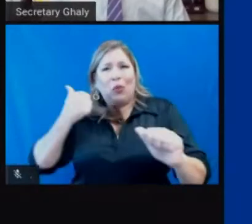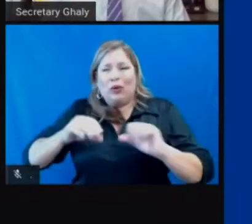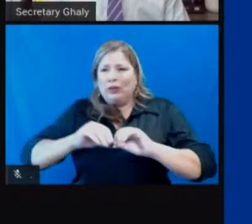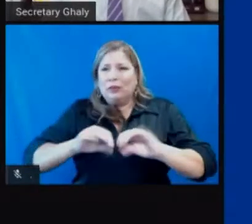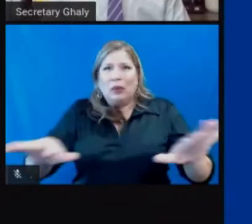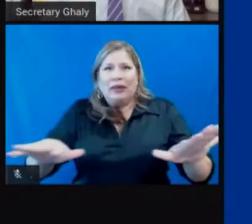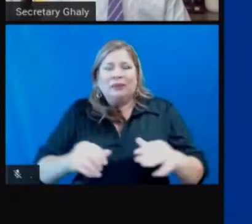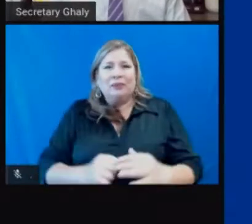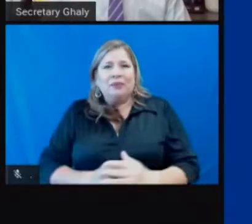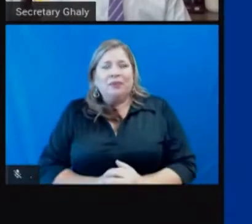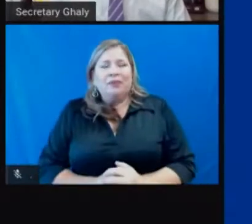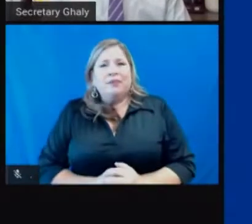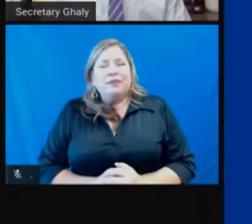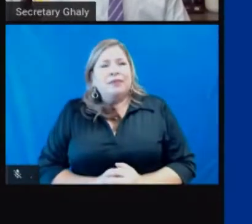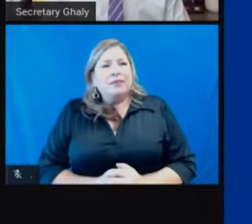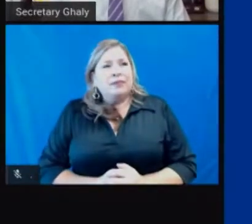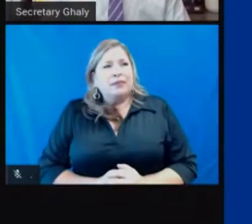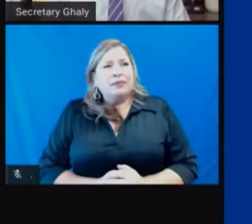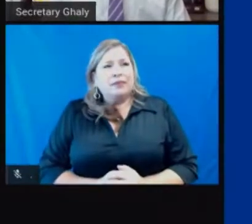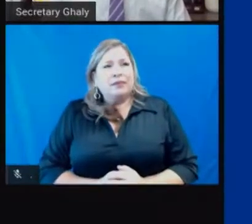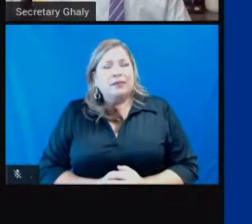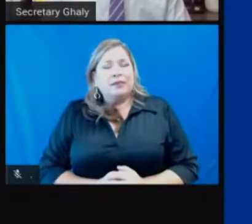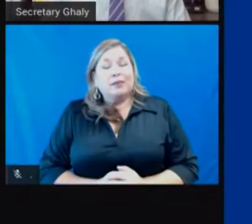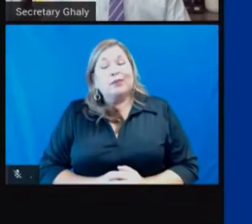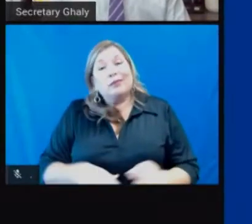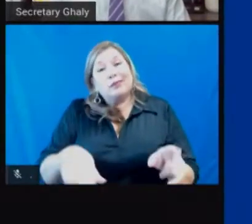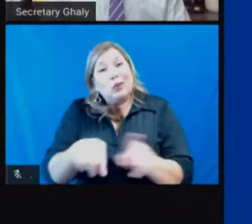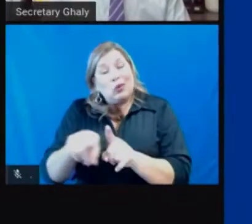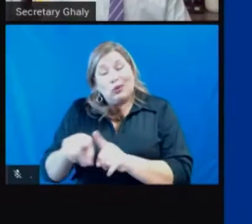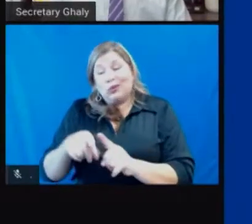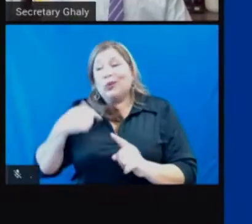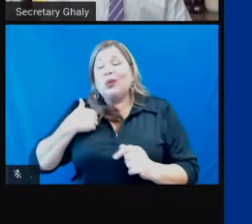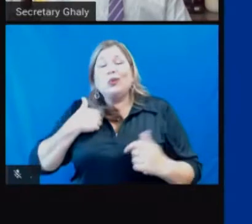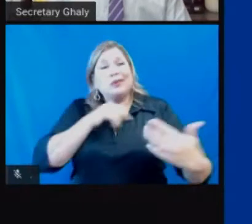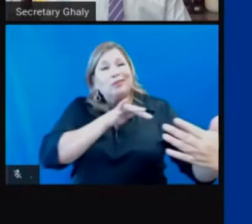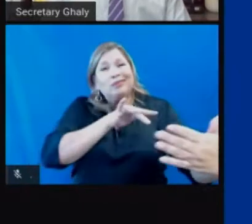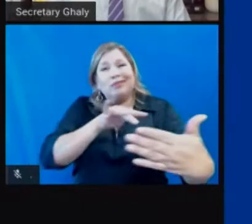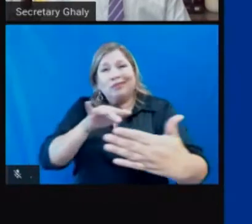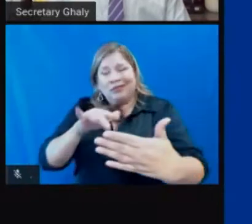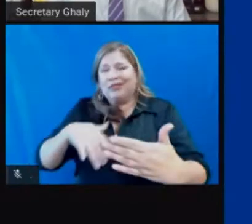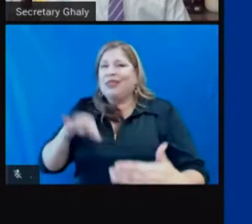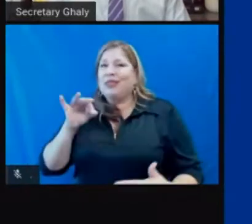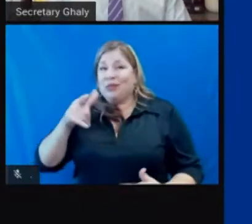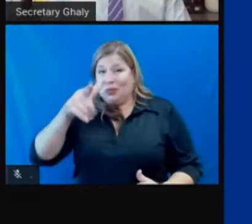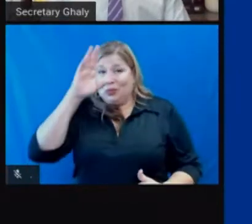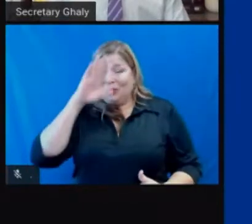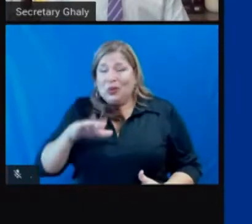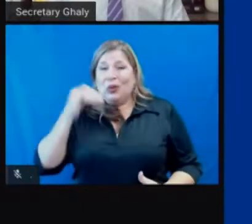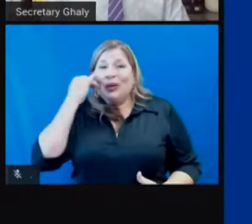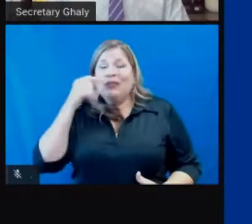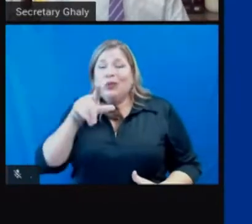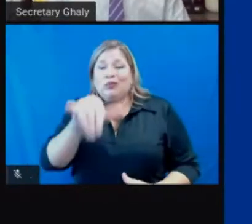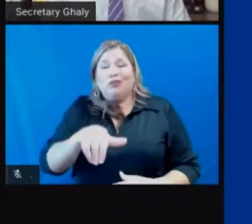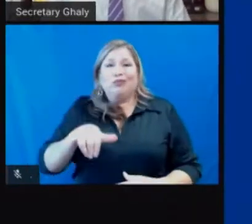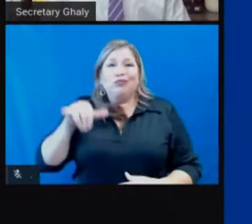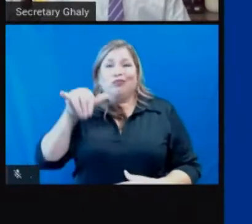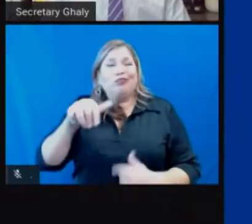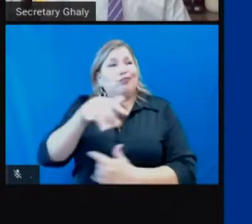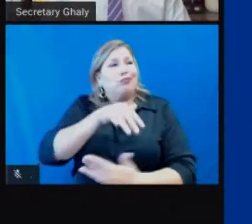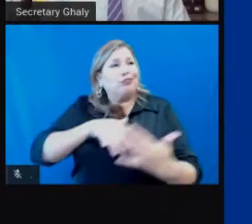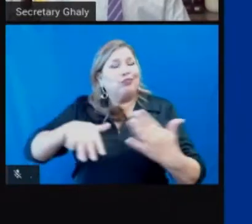that are longer duration, we know that the longer your potential exposure is, the more likely you are to